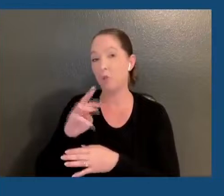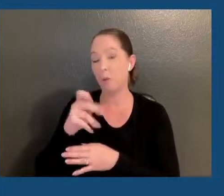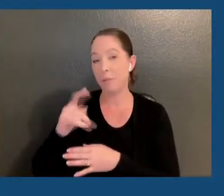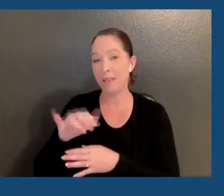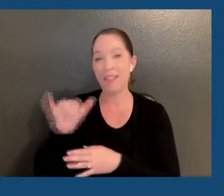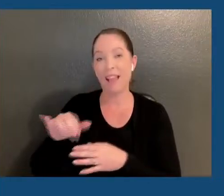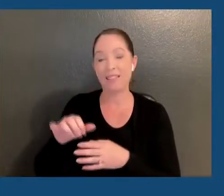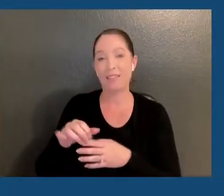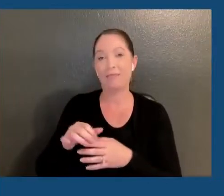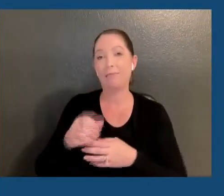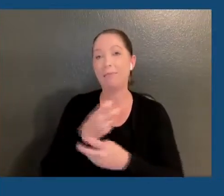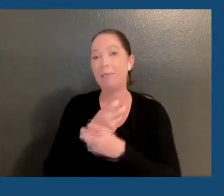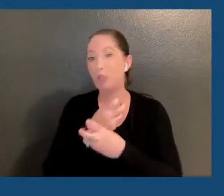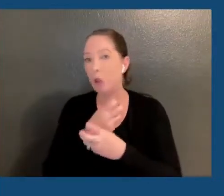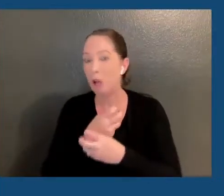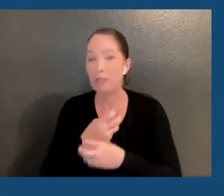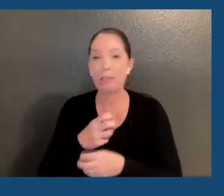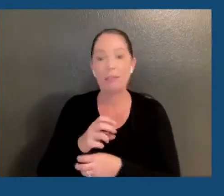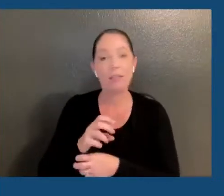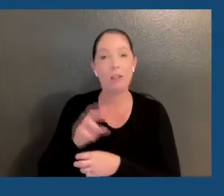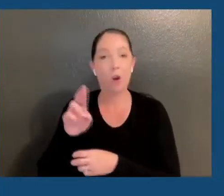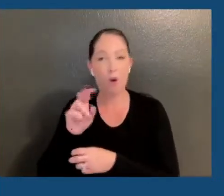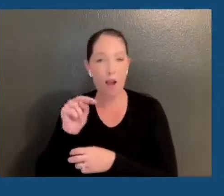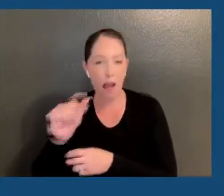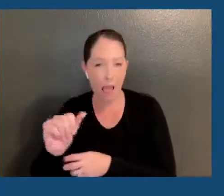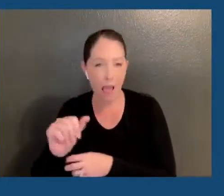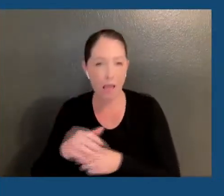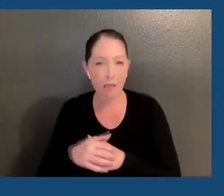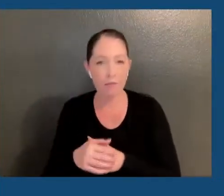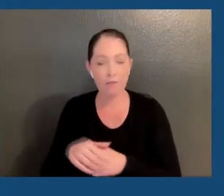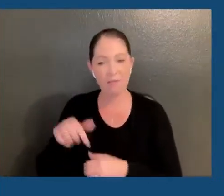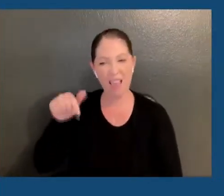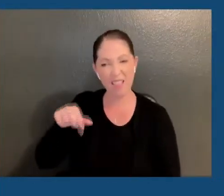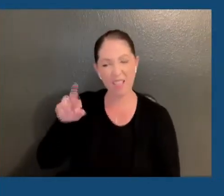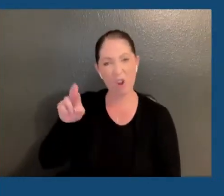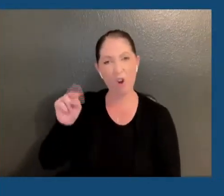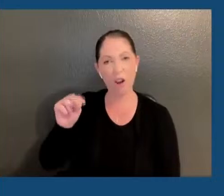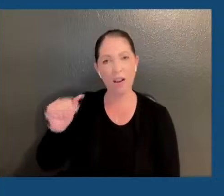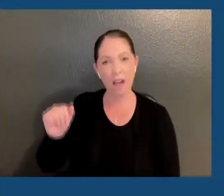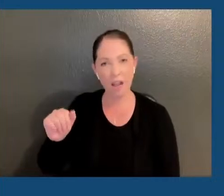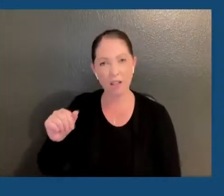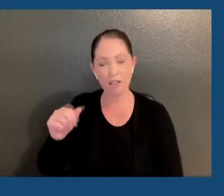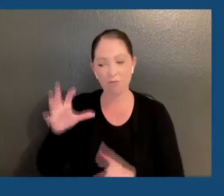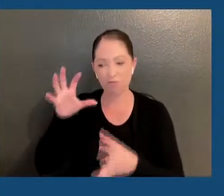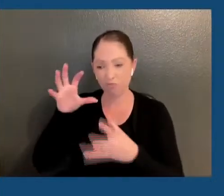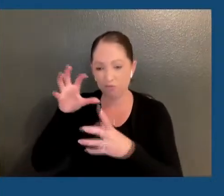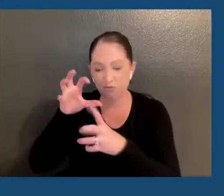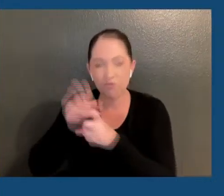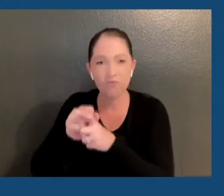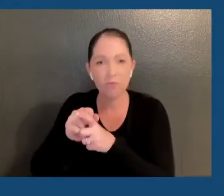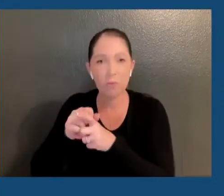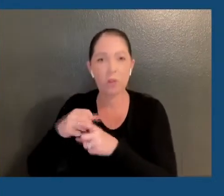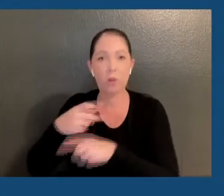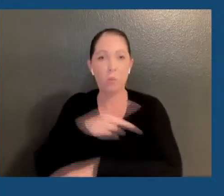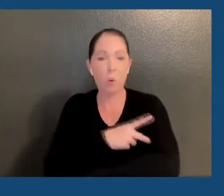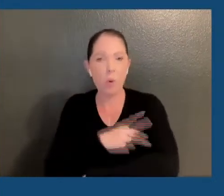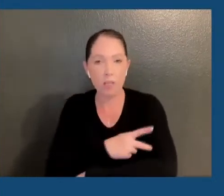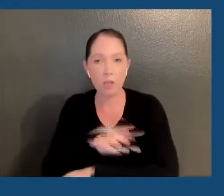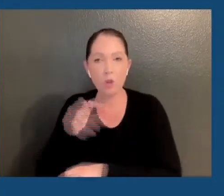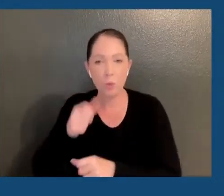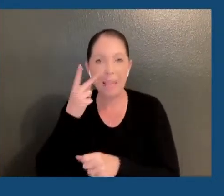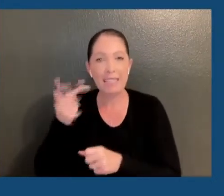see up on the screen. So this RNA traps essential proteins that you can see as shiny ribbons all around the